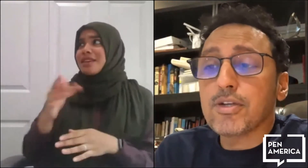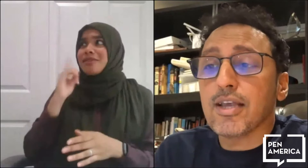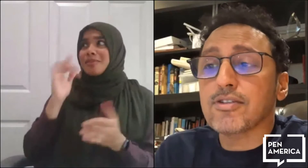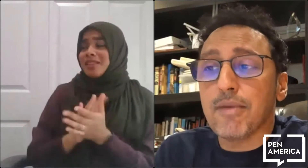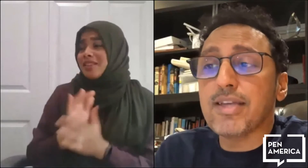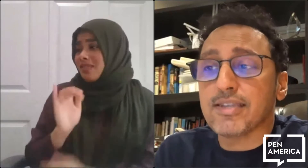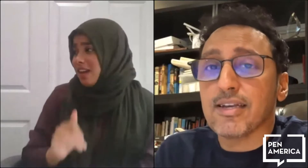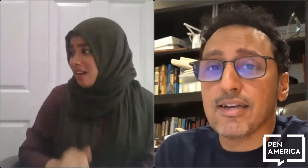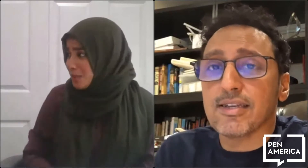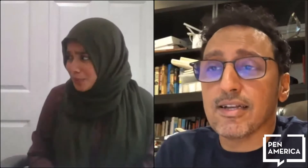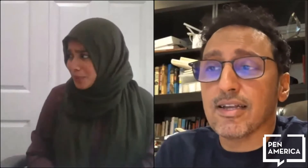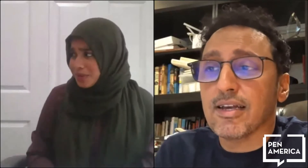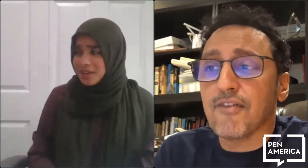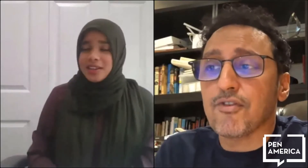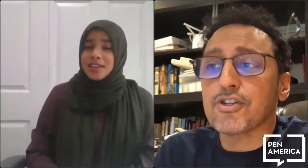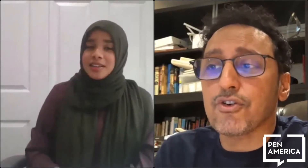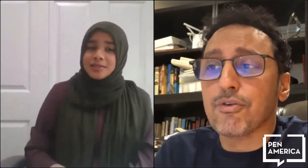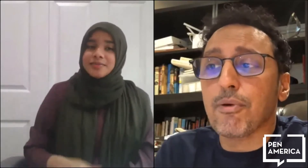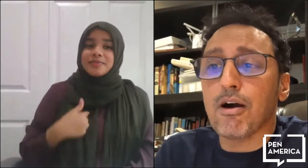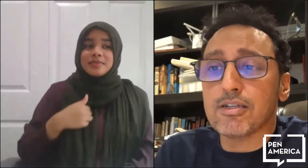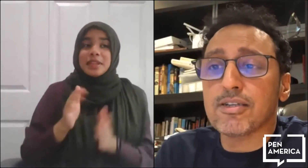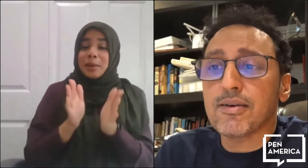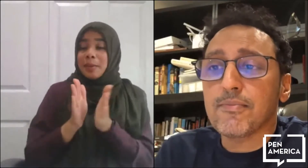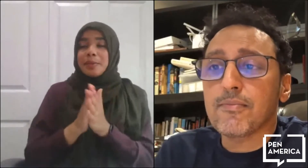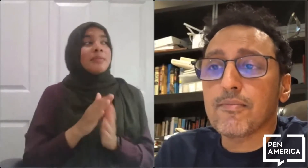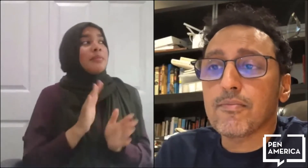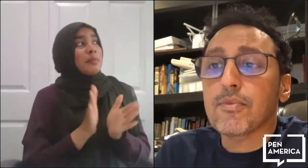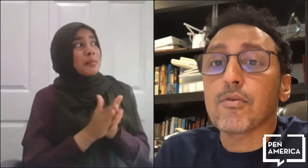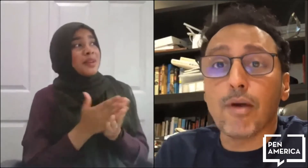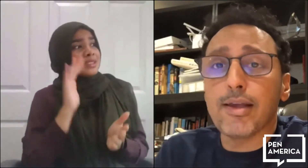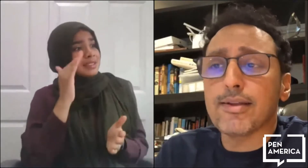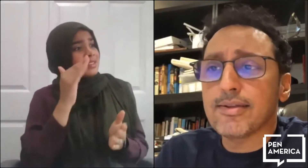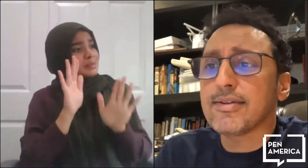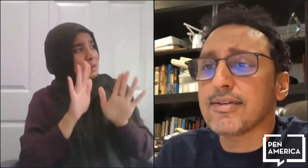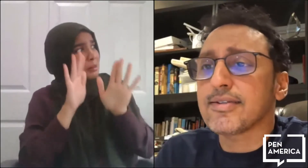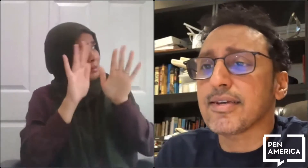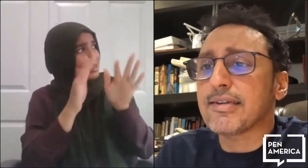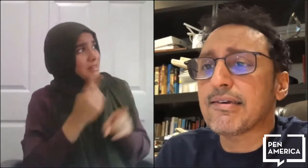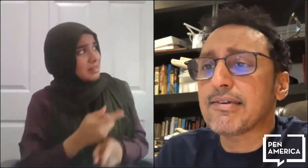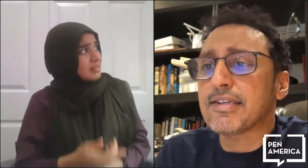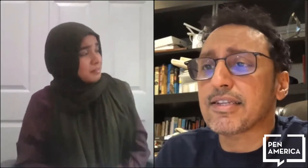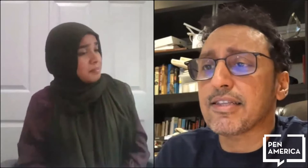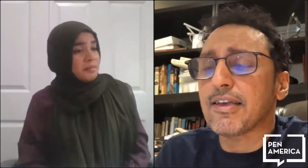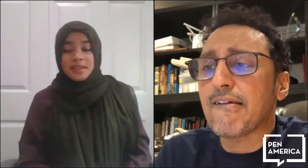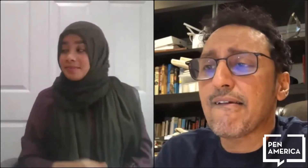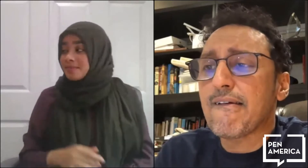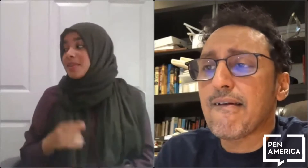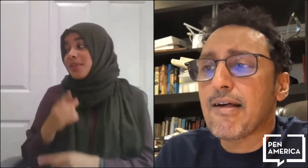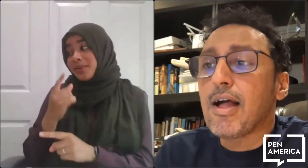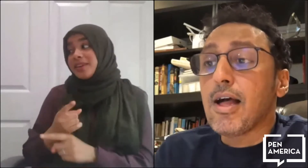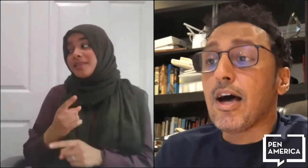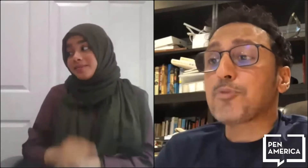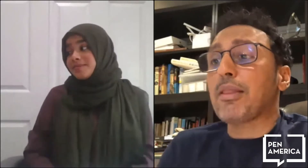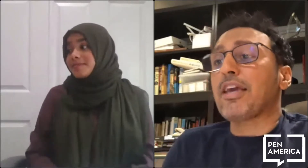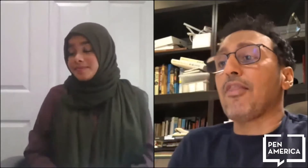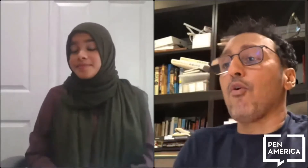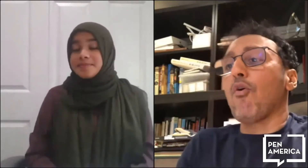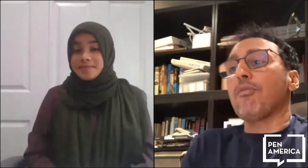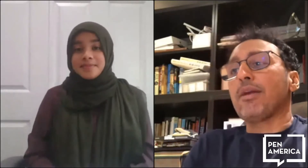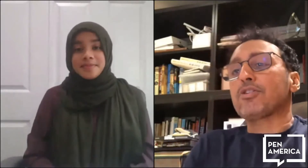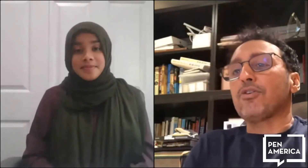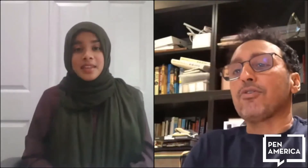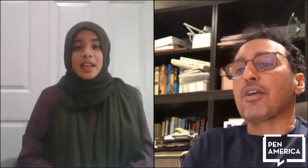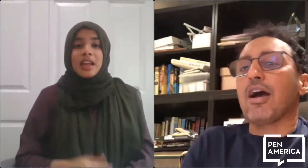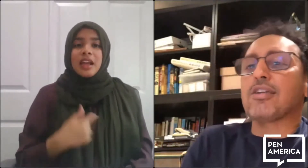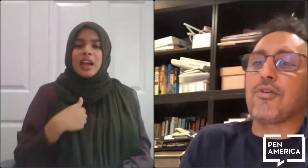The book sounds amazing, I said, after a short pause. Right, he said, distantly. I should probably get on the